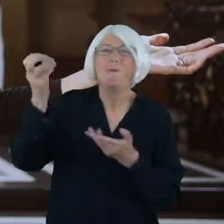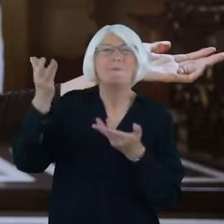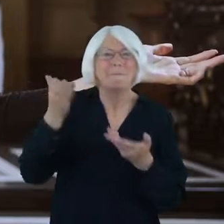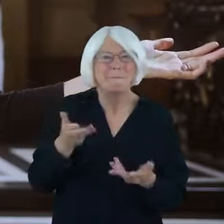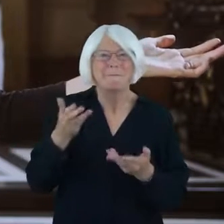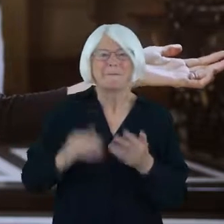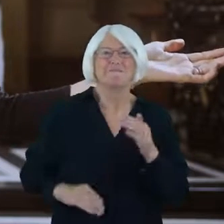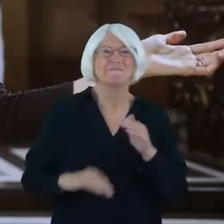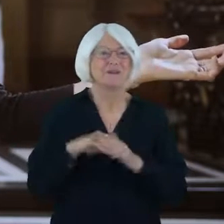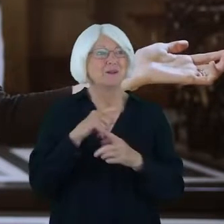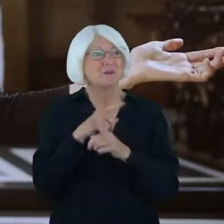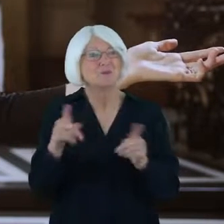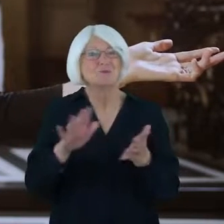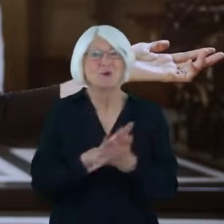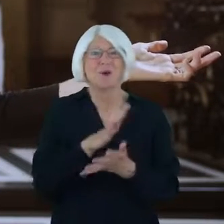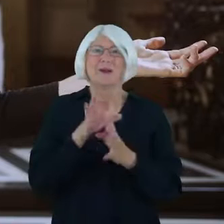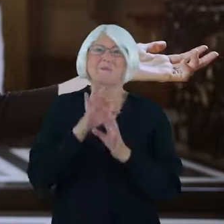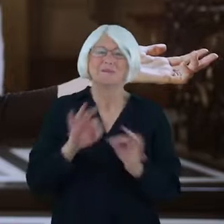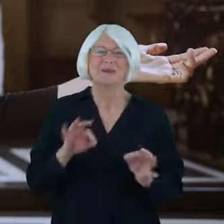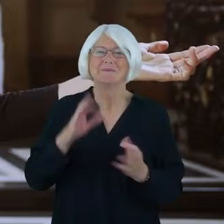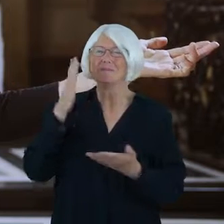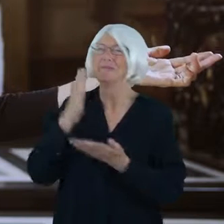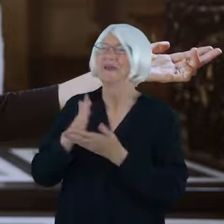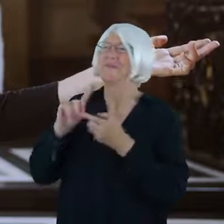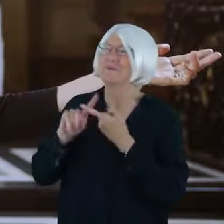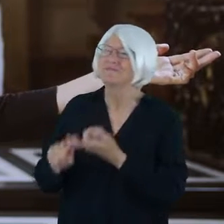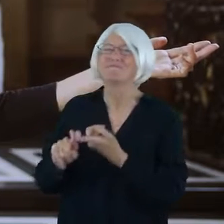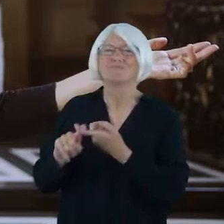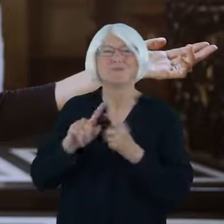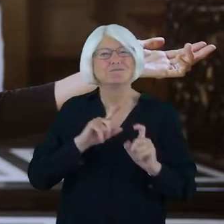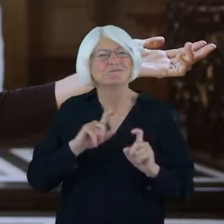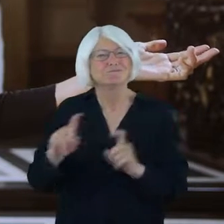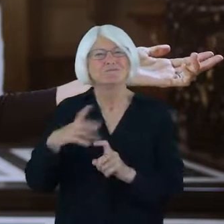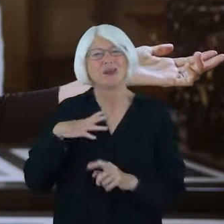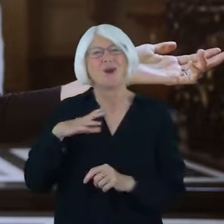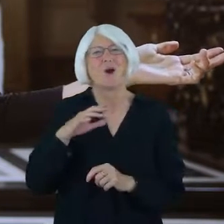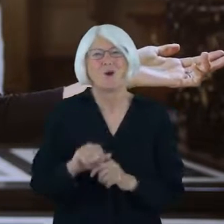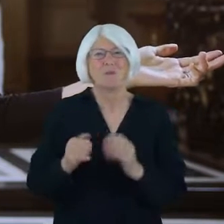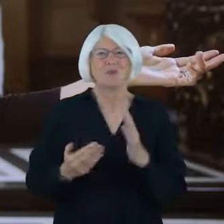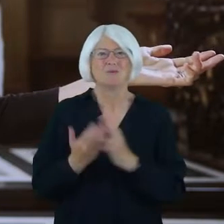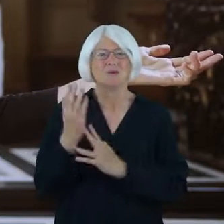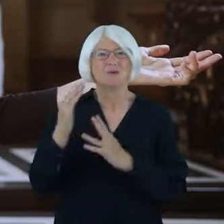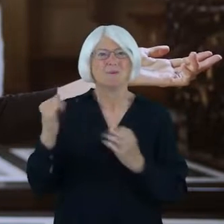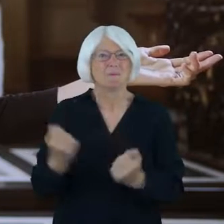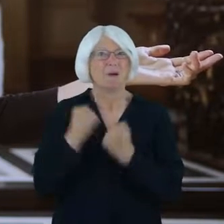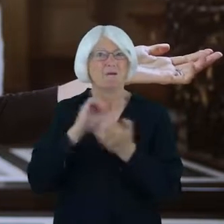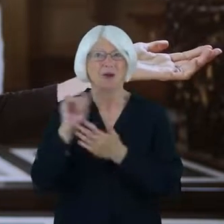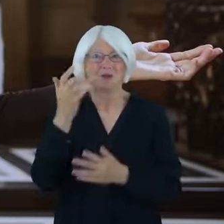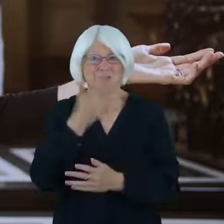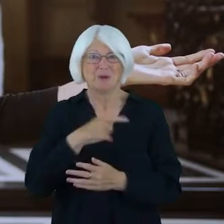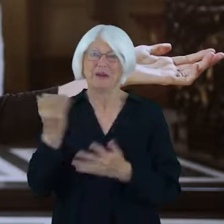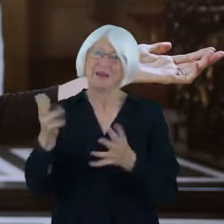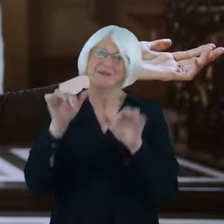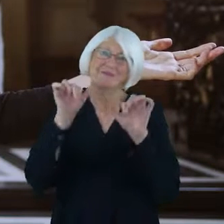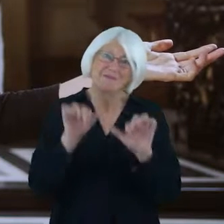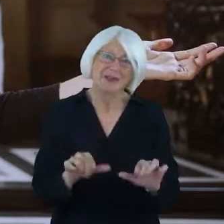with all joy and peace in believing, so that you may abound in hope by the power of the Holy Spirit. And